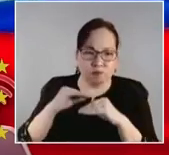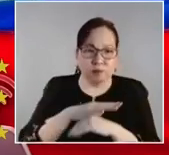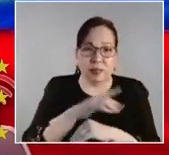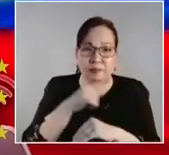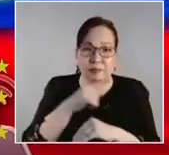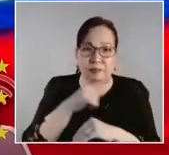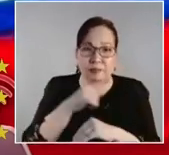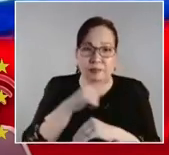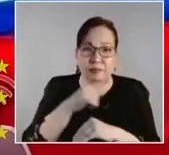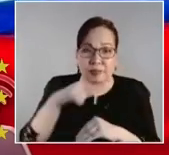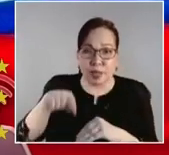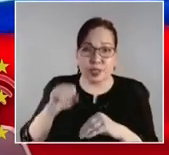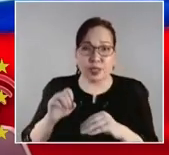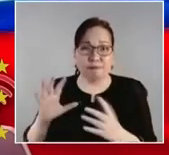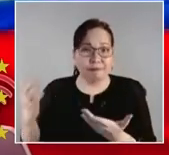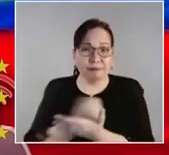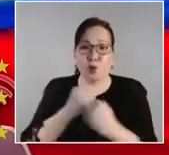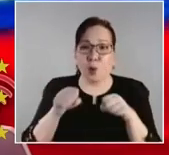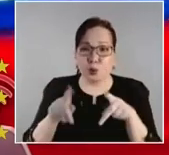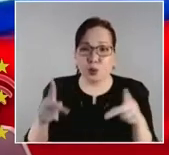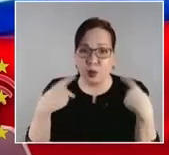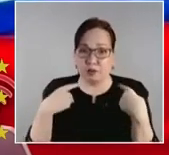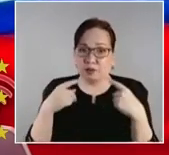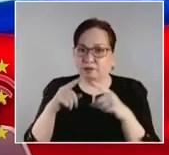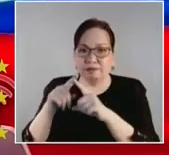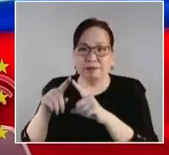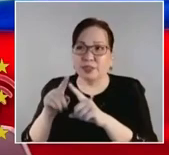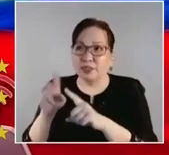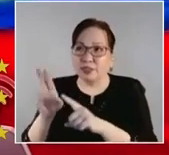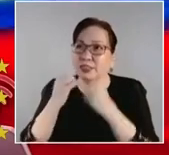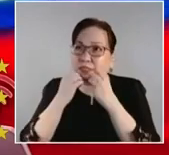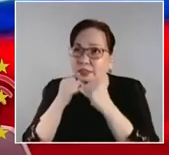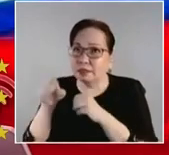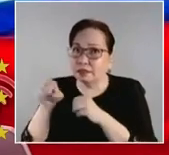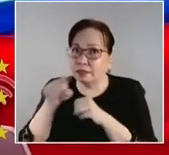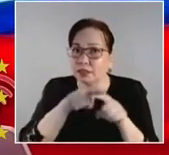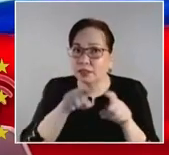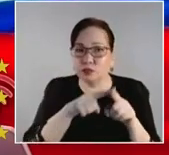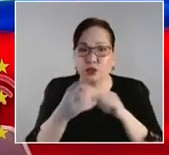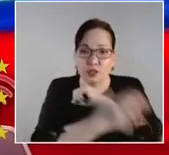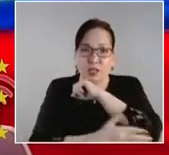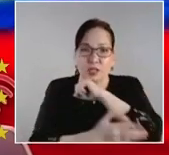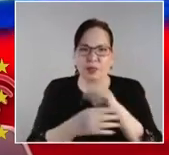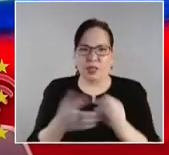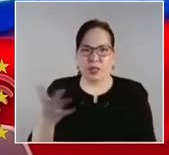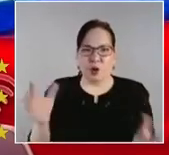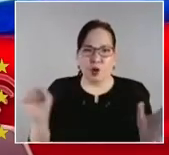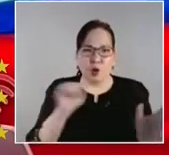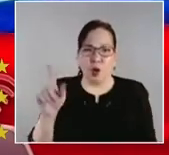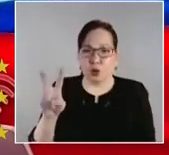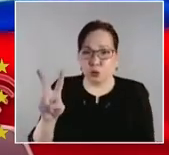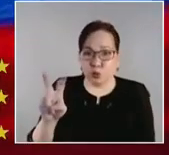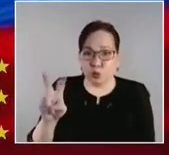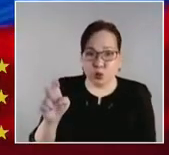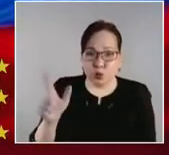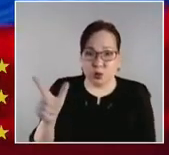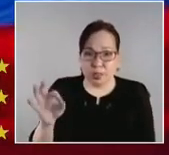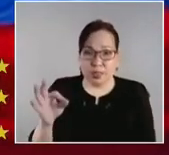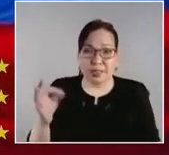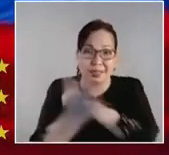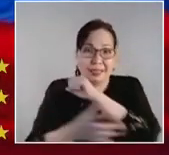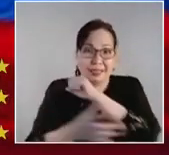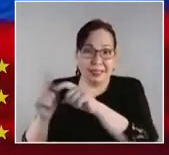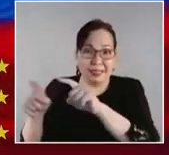opportunities available from all countries, from all 229 sovereign states. No? Mm-hmm. Hindi lang po sa